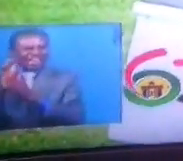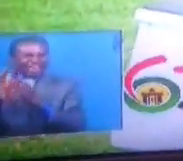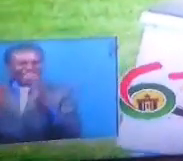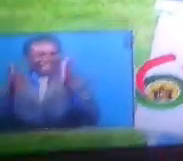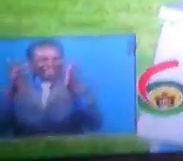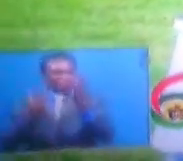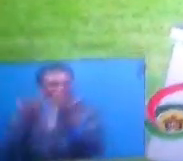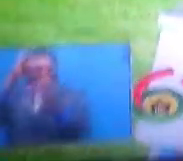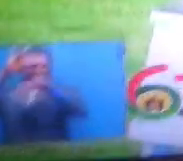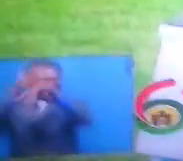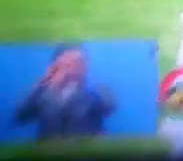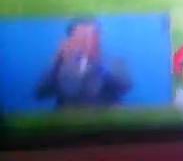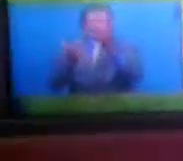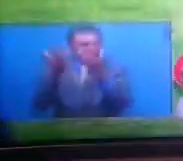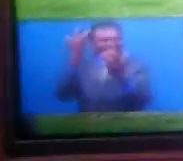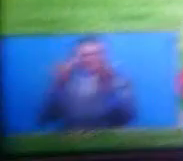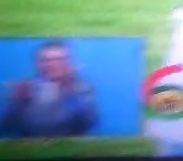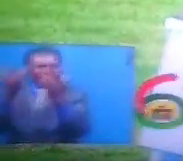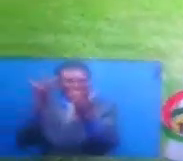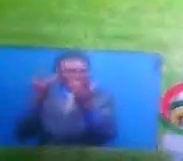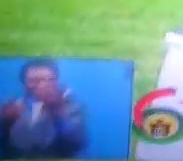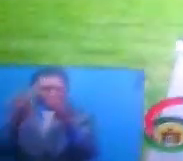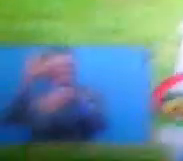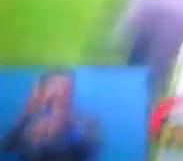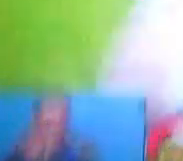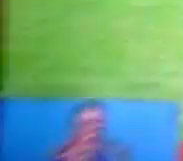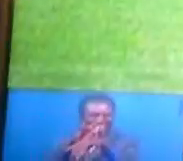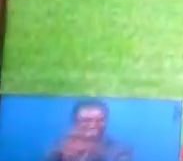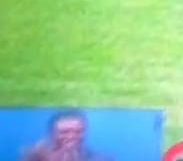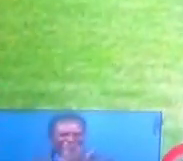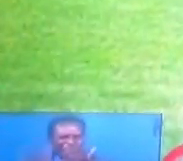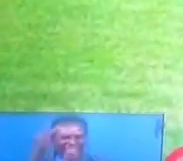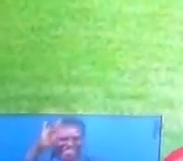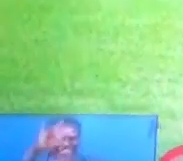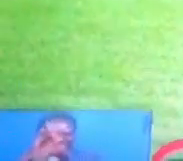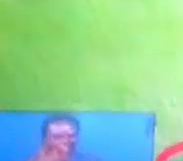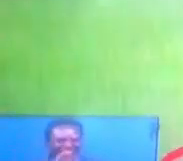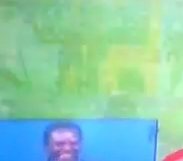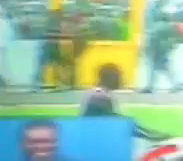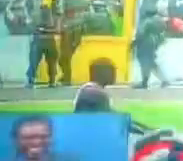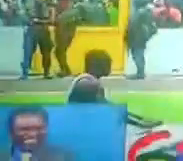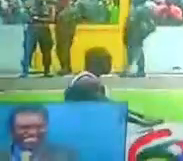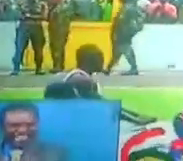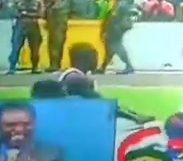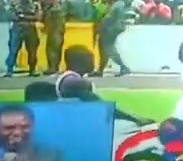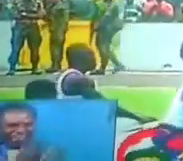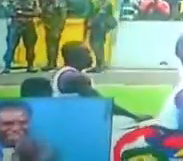And so there we had him. He tried to jump over it, but indeed, okay. So this is jumping over it.